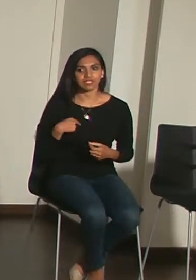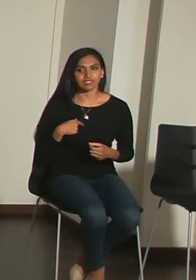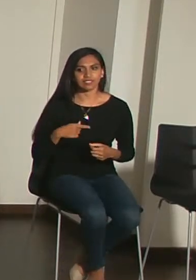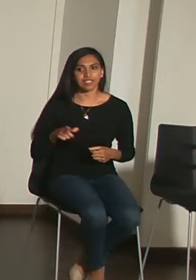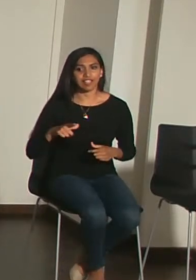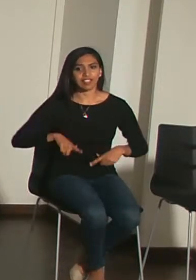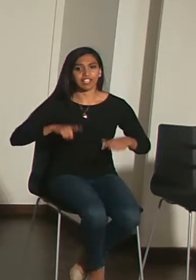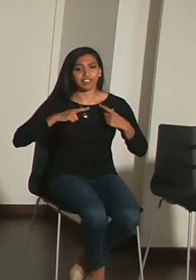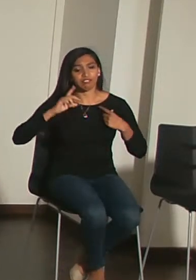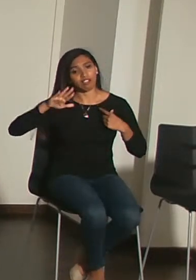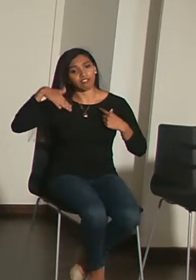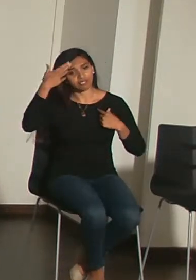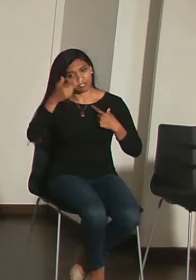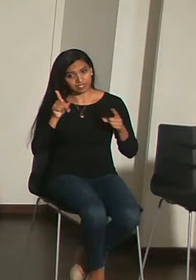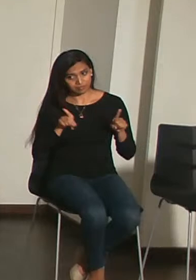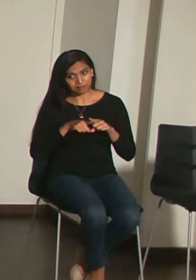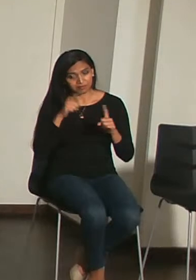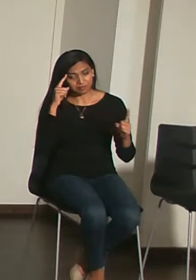work?